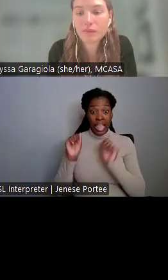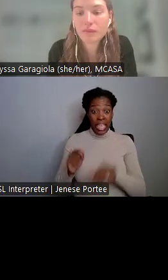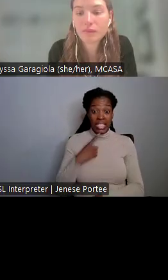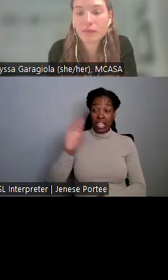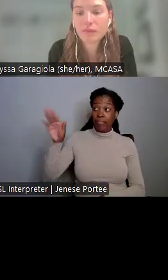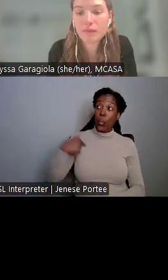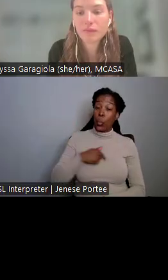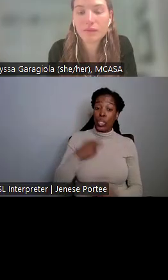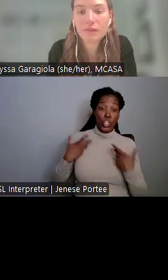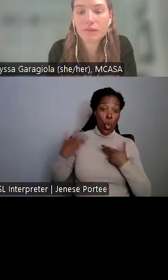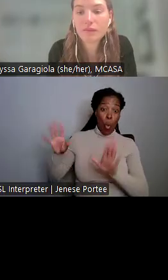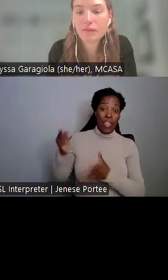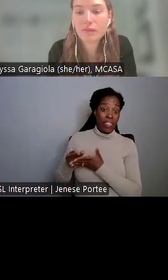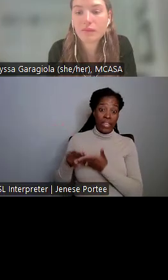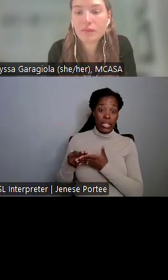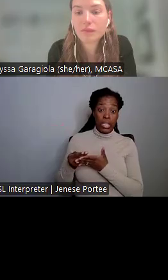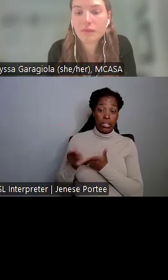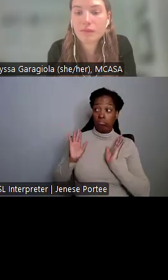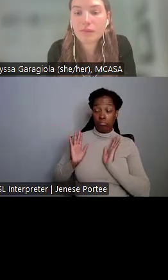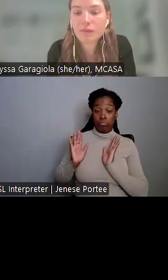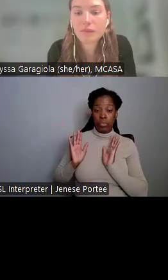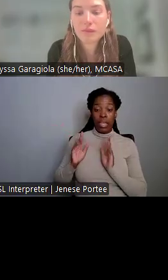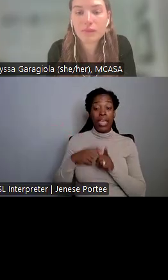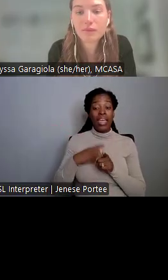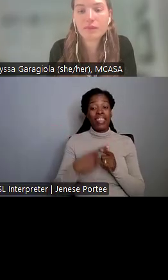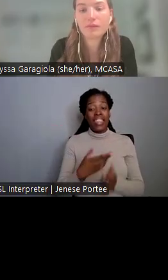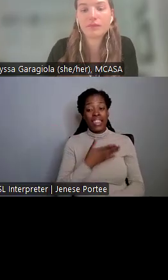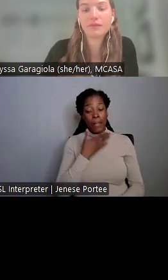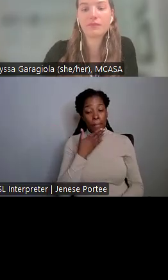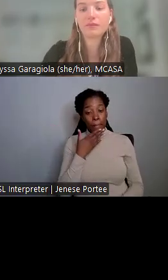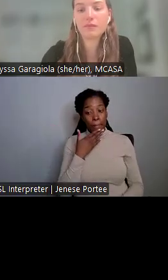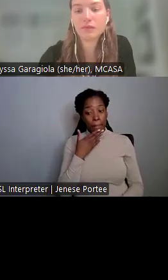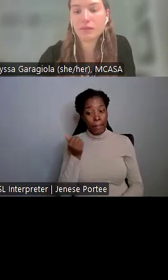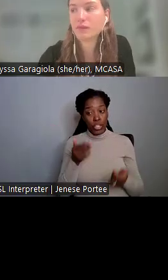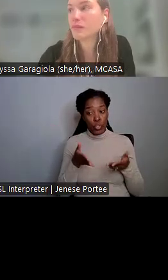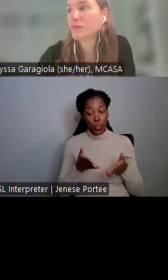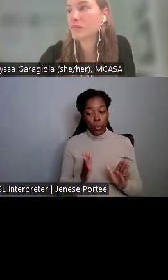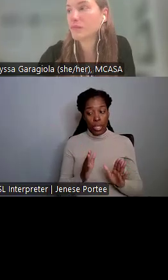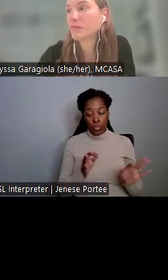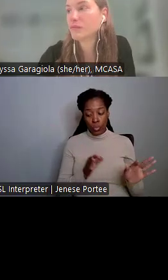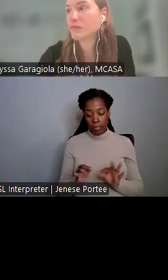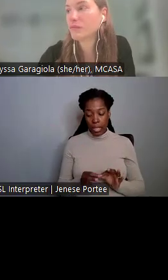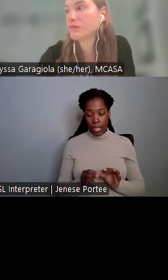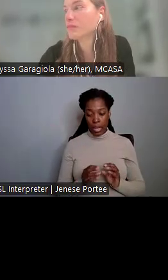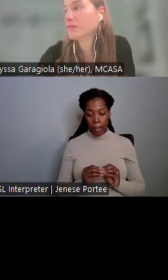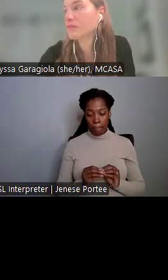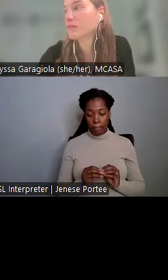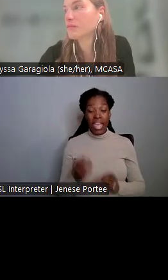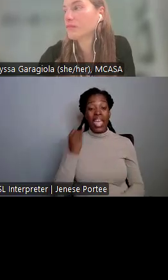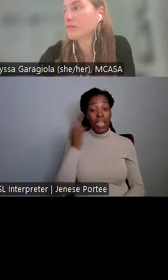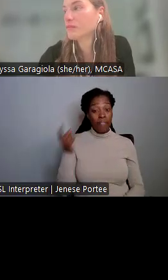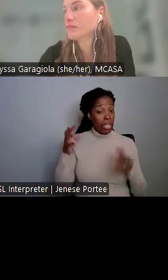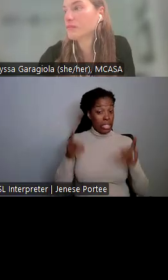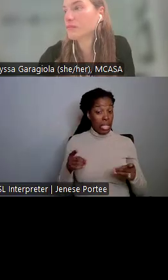then the kind of the best way to say it, if they if they opt to do